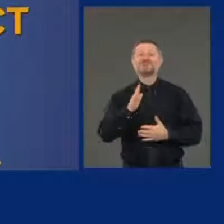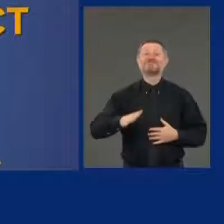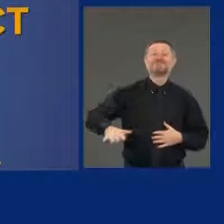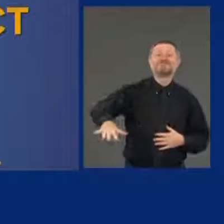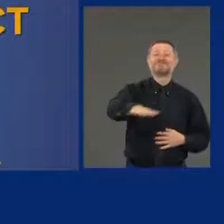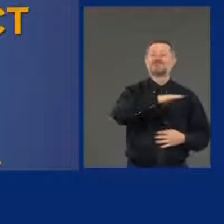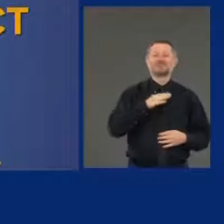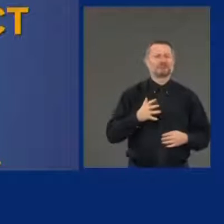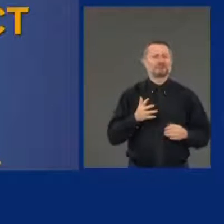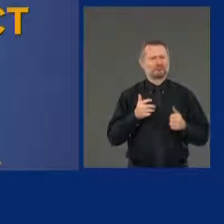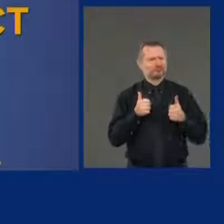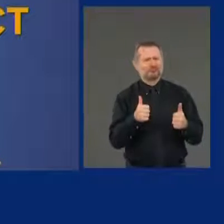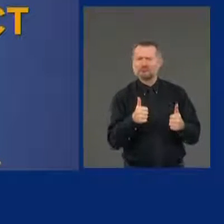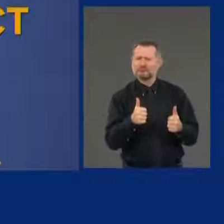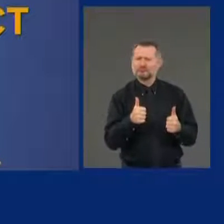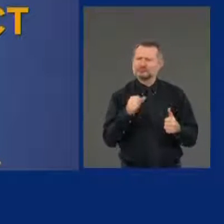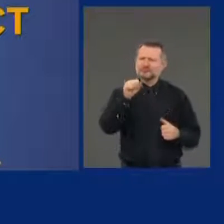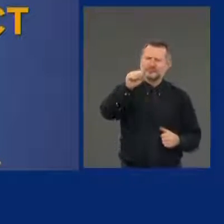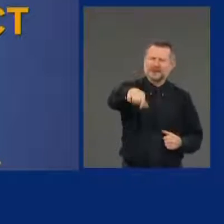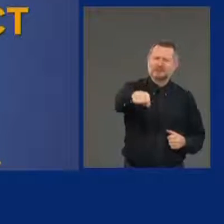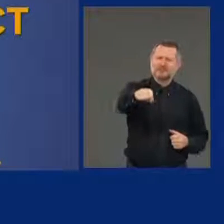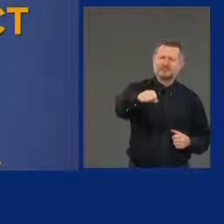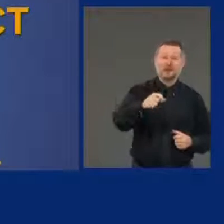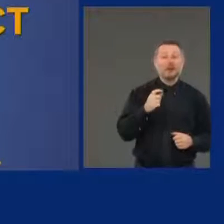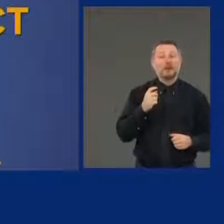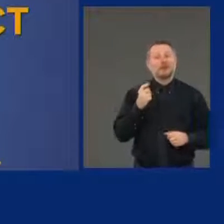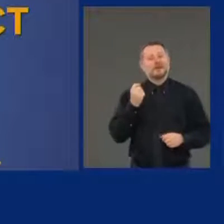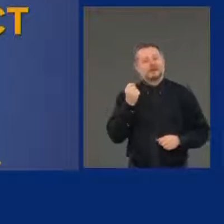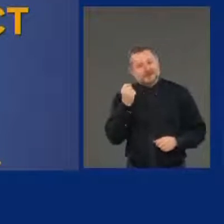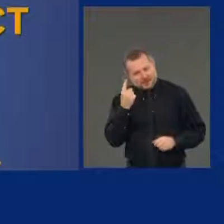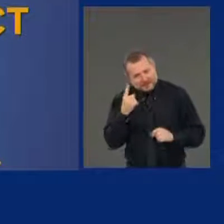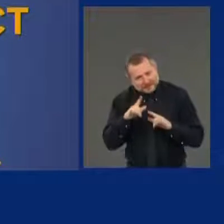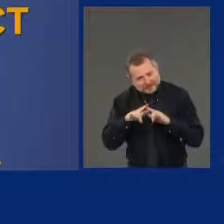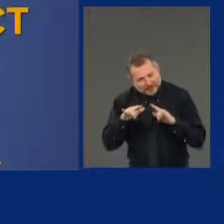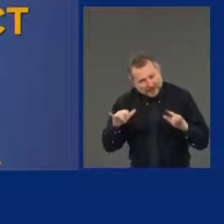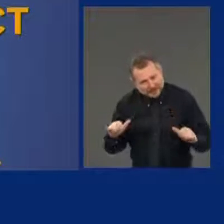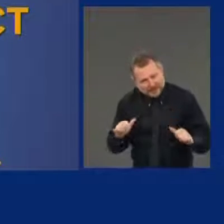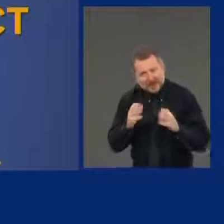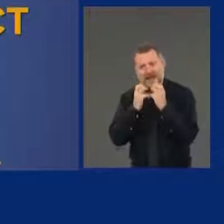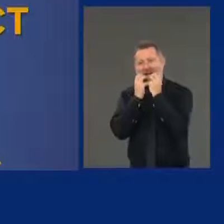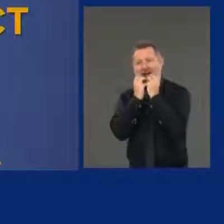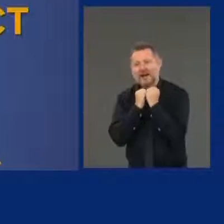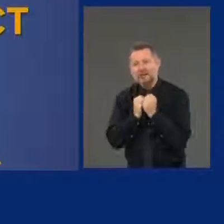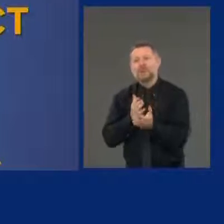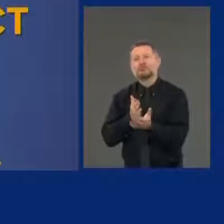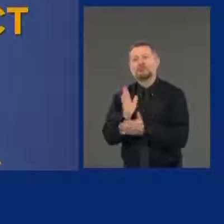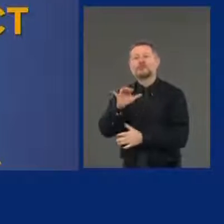beautiful thing. Well, then let's be caring about the rights of each other.